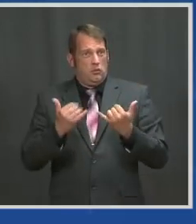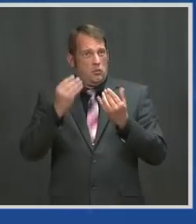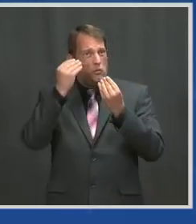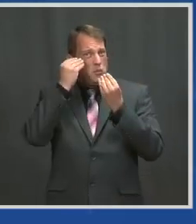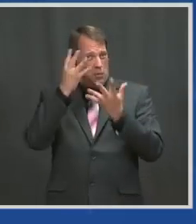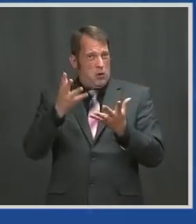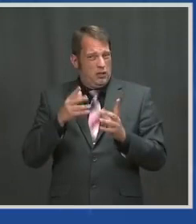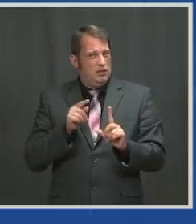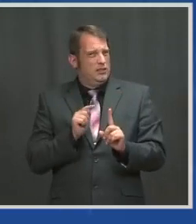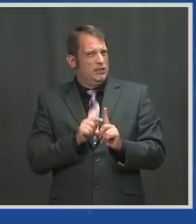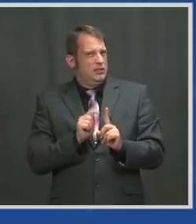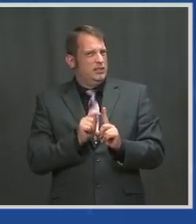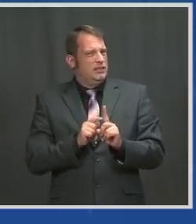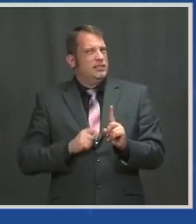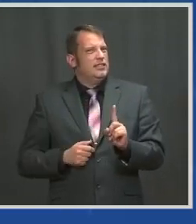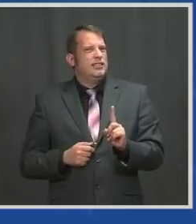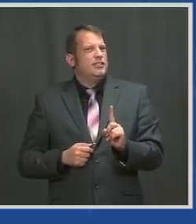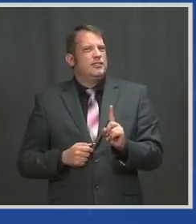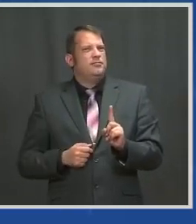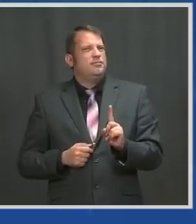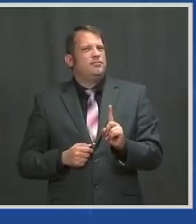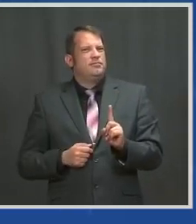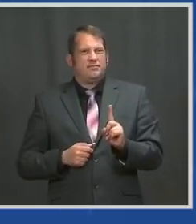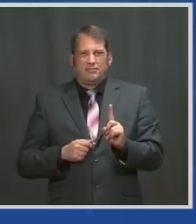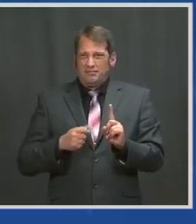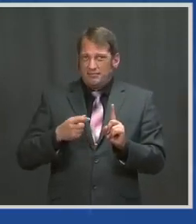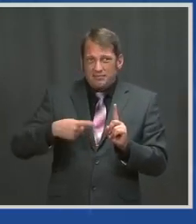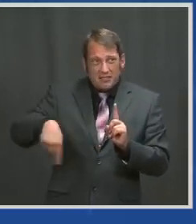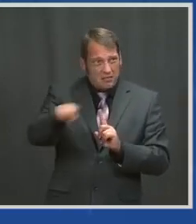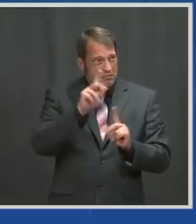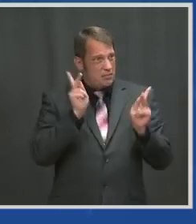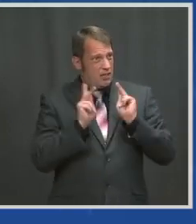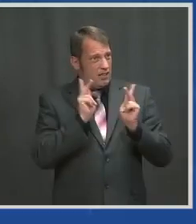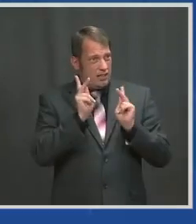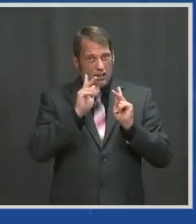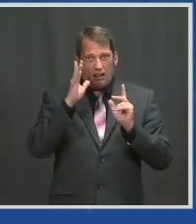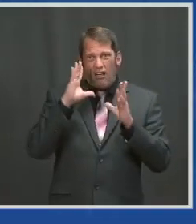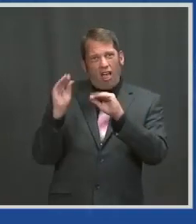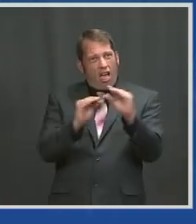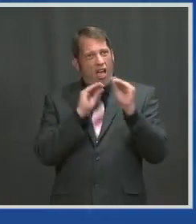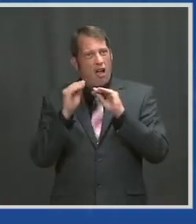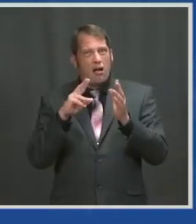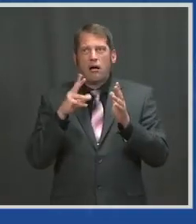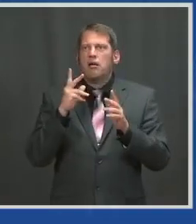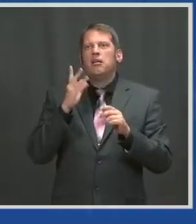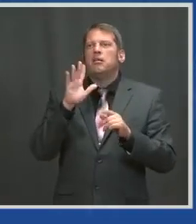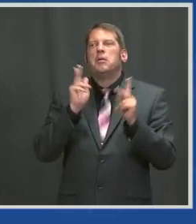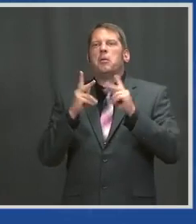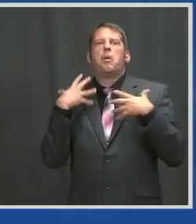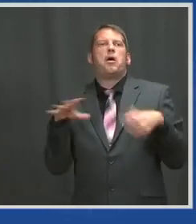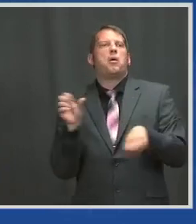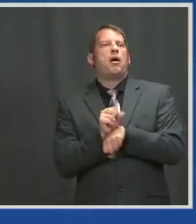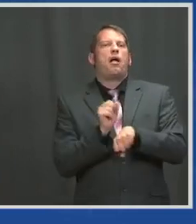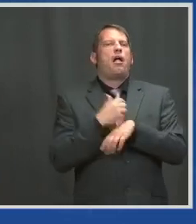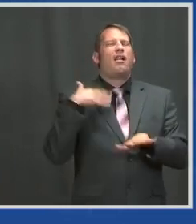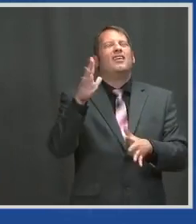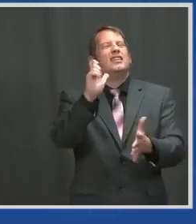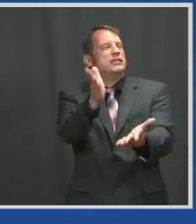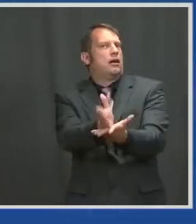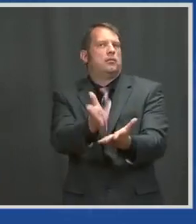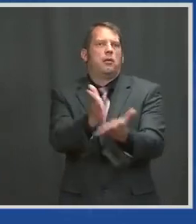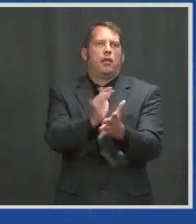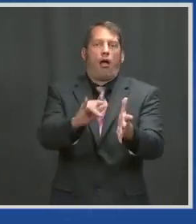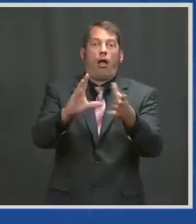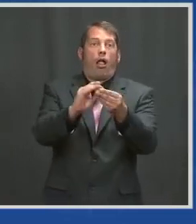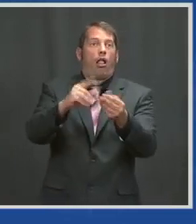know some employers are having trouble filling jobs, but what this report shows is that there's a much bigger